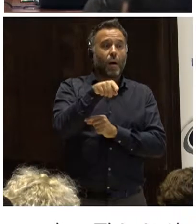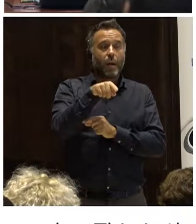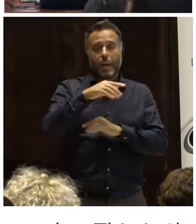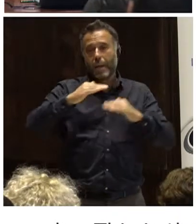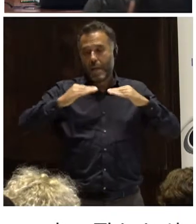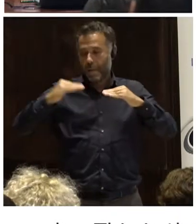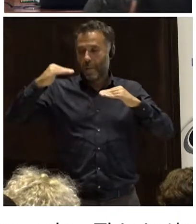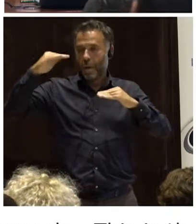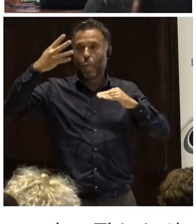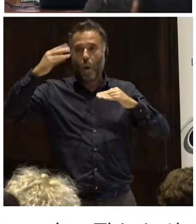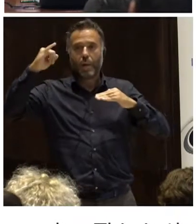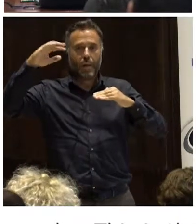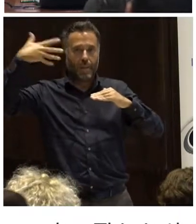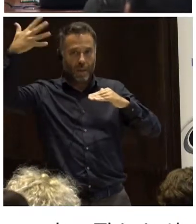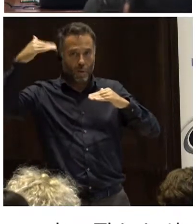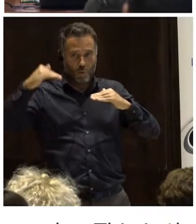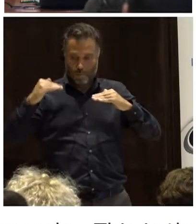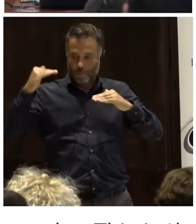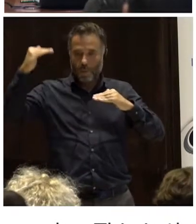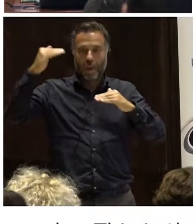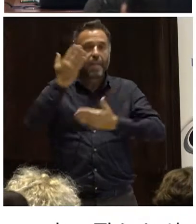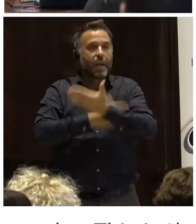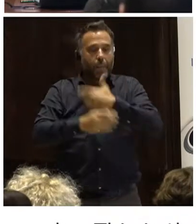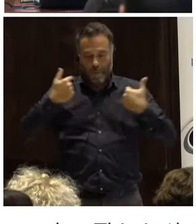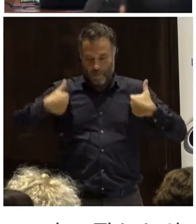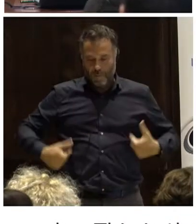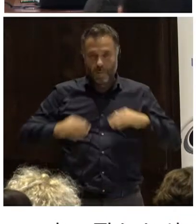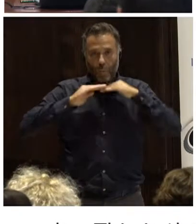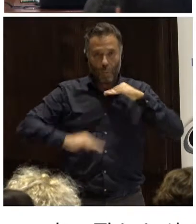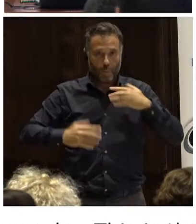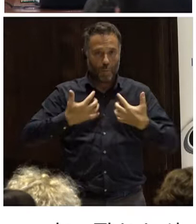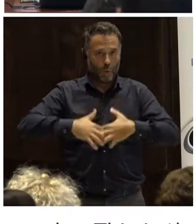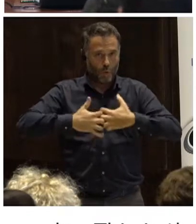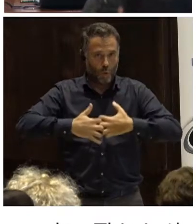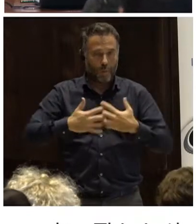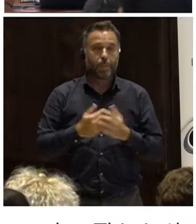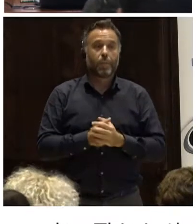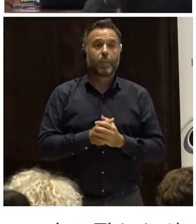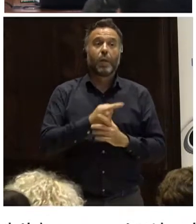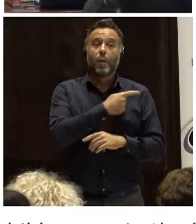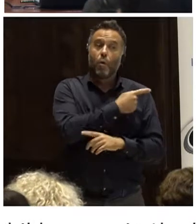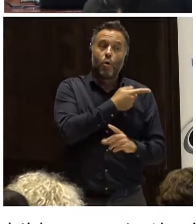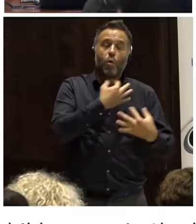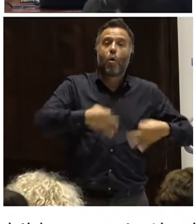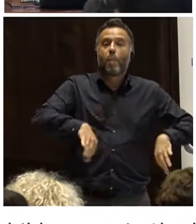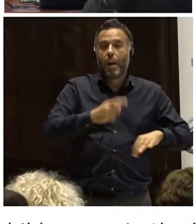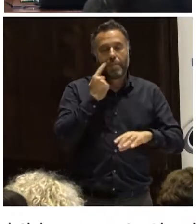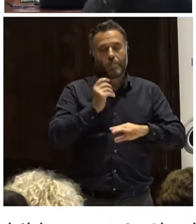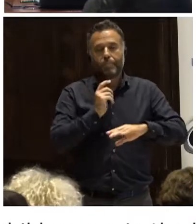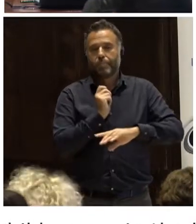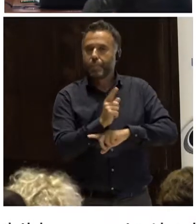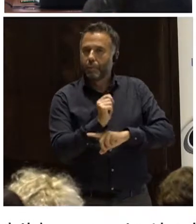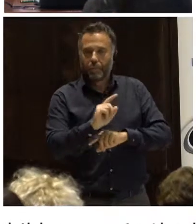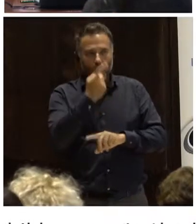level of gross motor function. So usually they use the scanning method when they are using